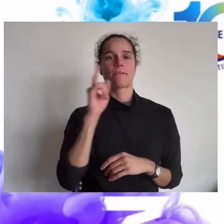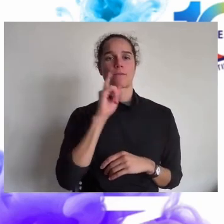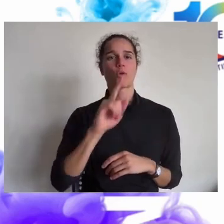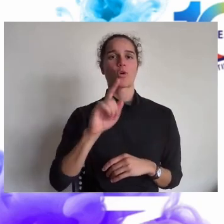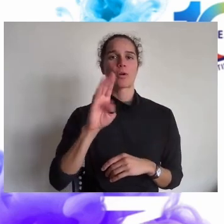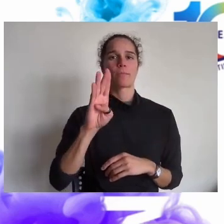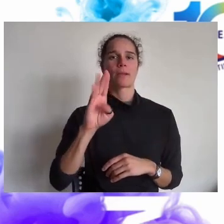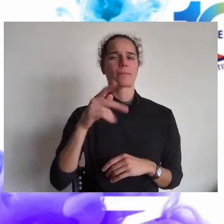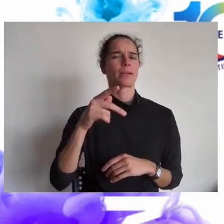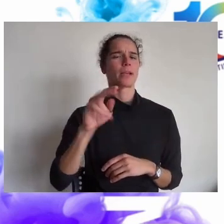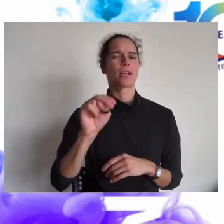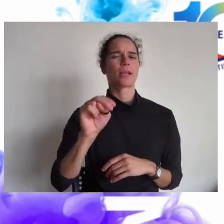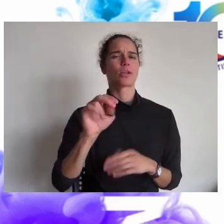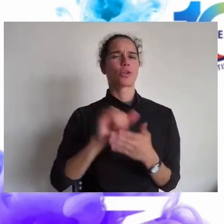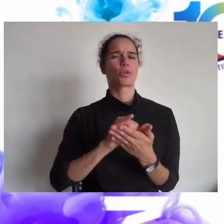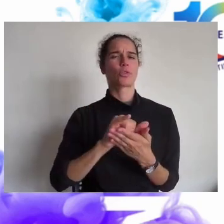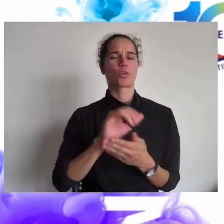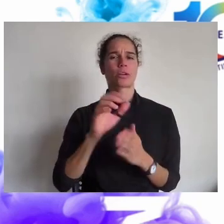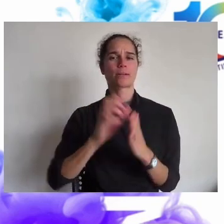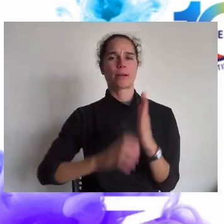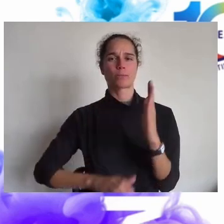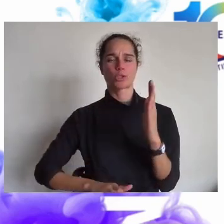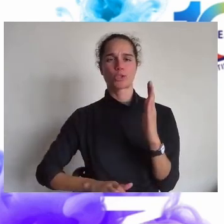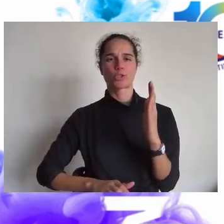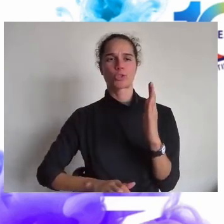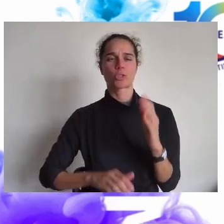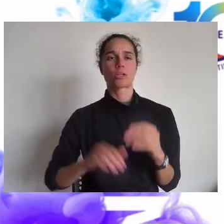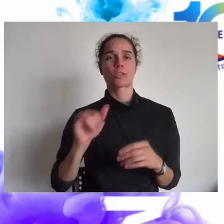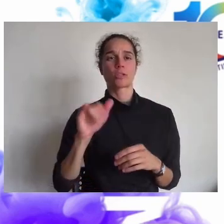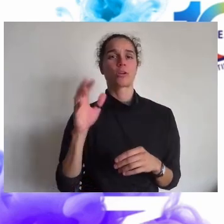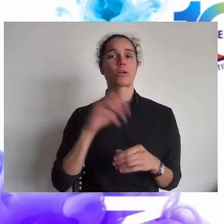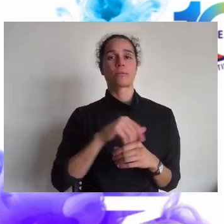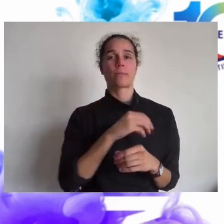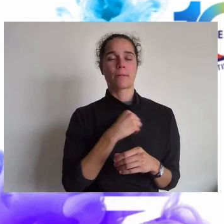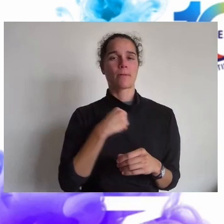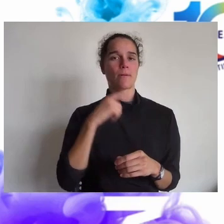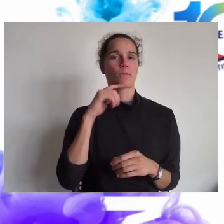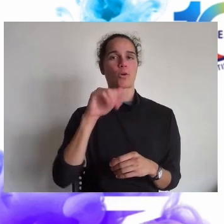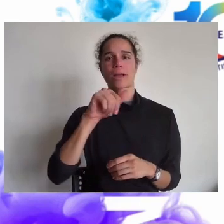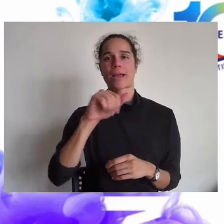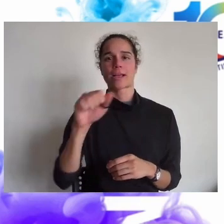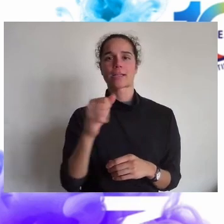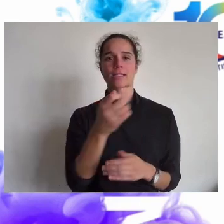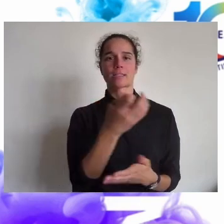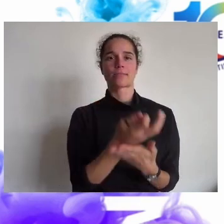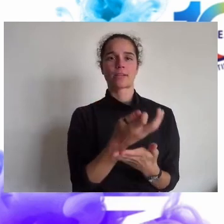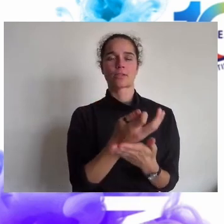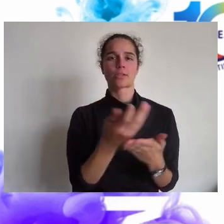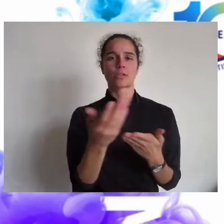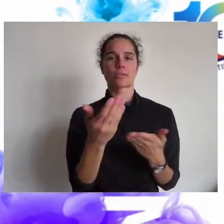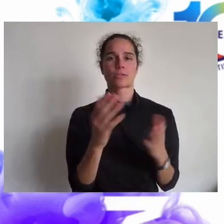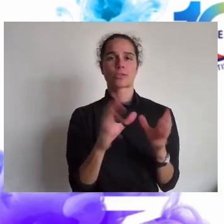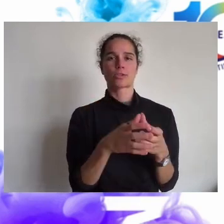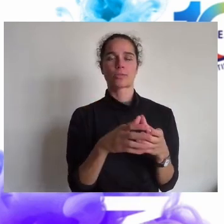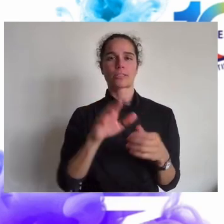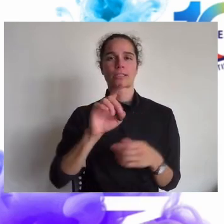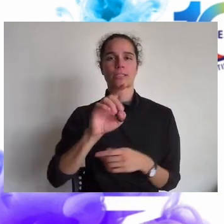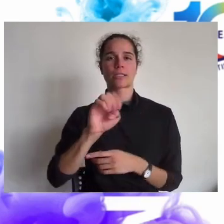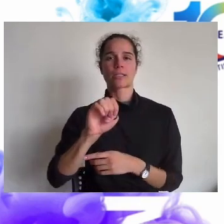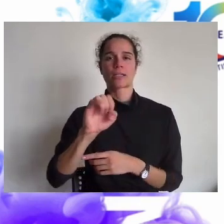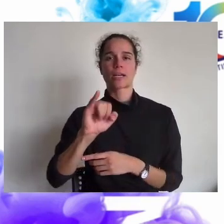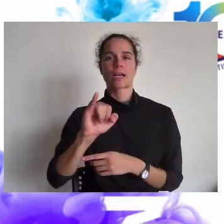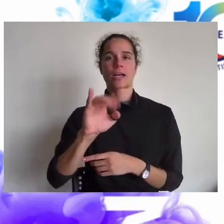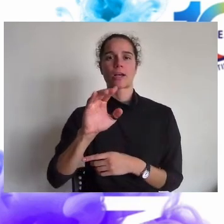York chapter, as well as a member of Aon's Financial Services Group, DEI Committee.